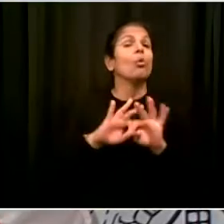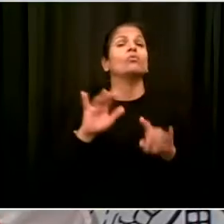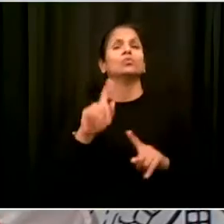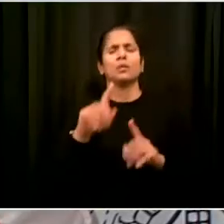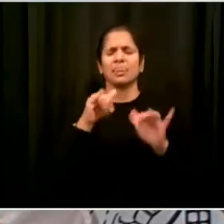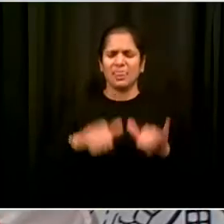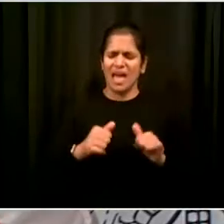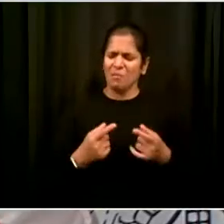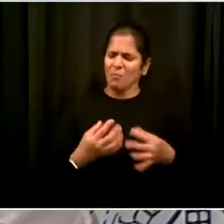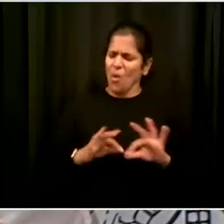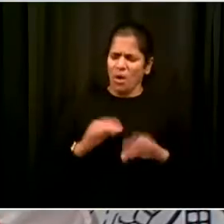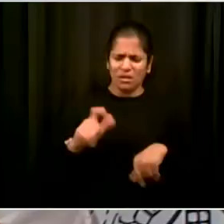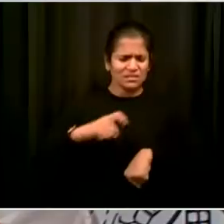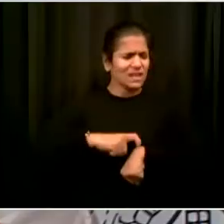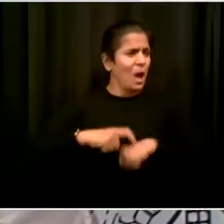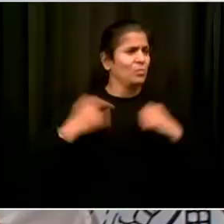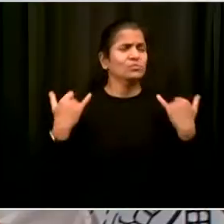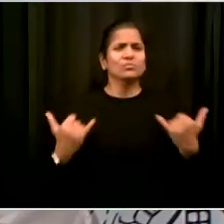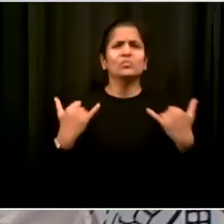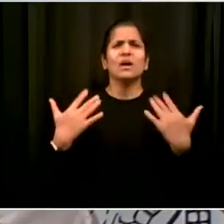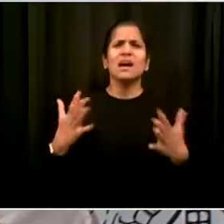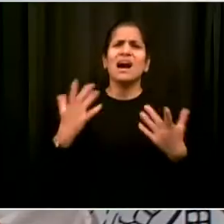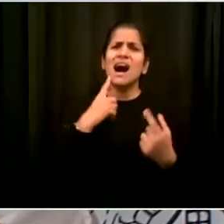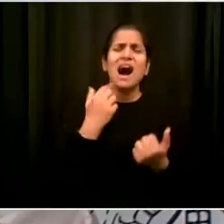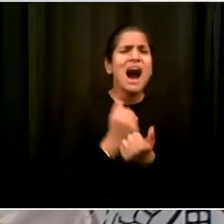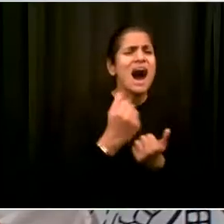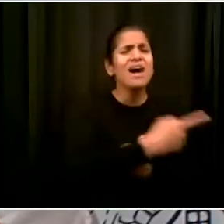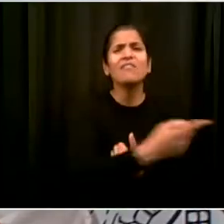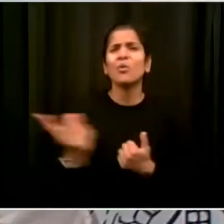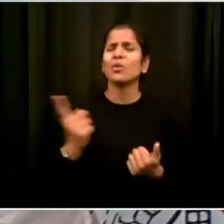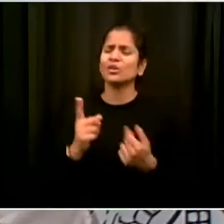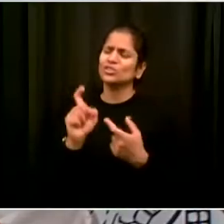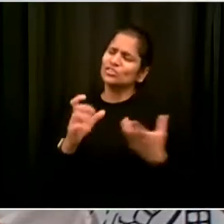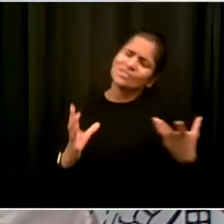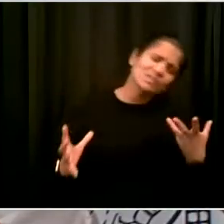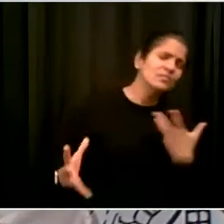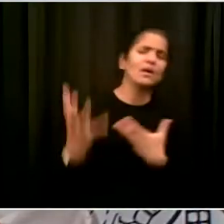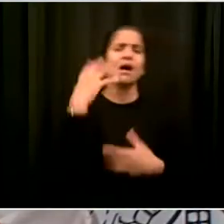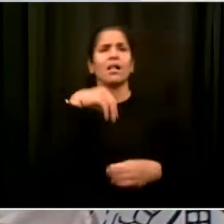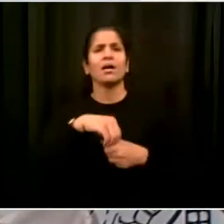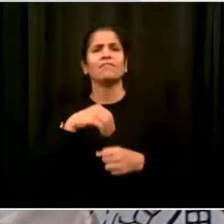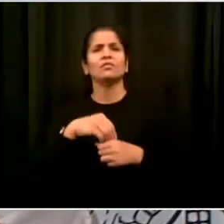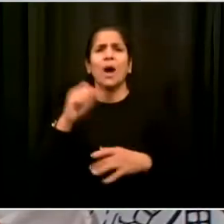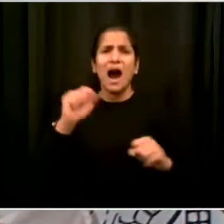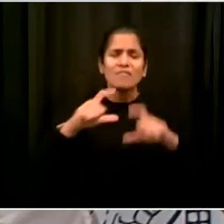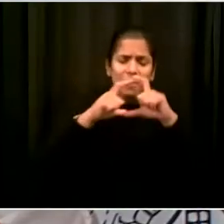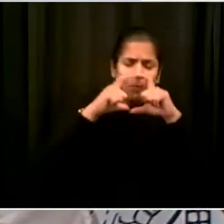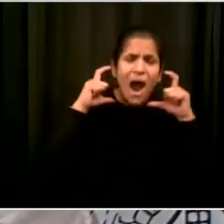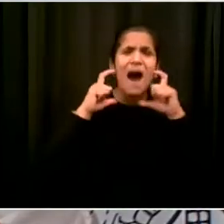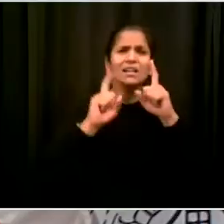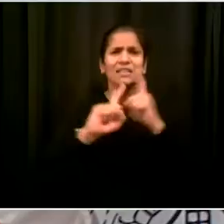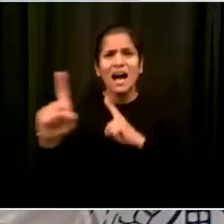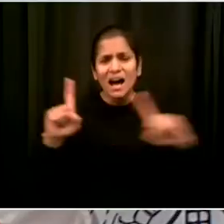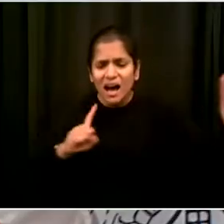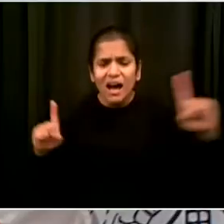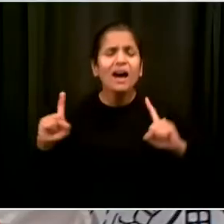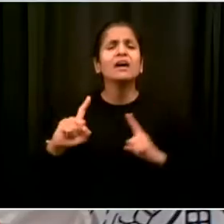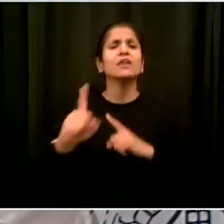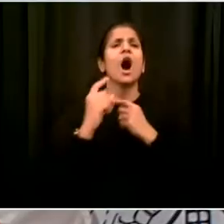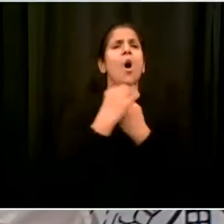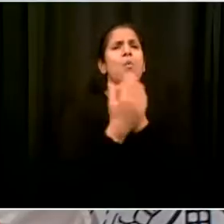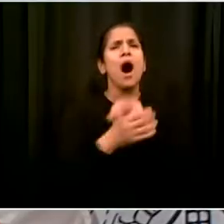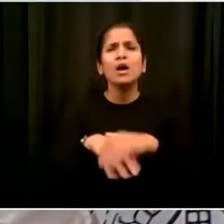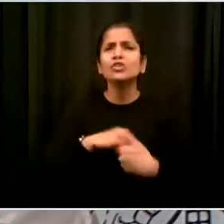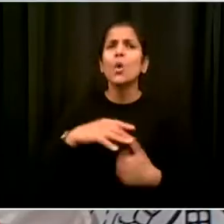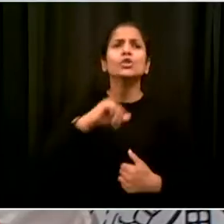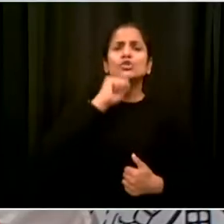Everyone needs to wear your mask, practice social distancing. If you have travel plans, cancel them now. Stay home for the